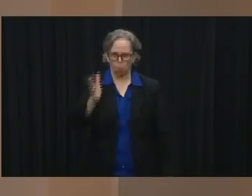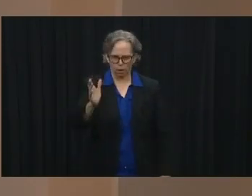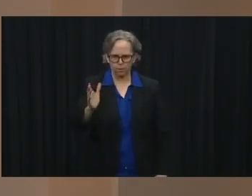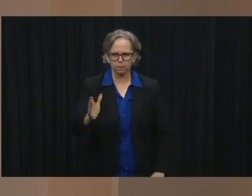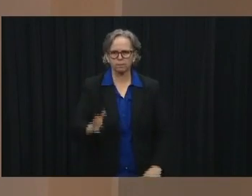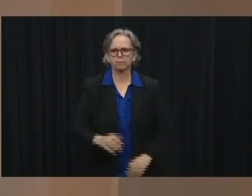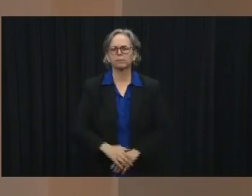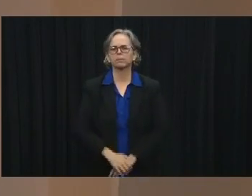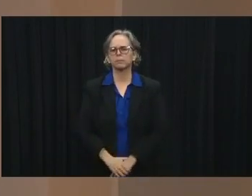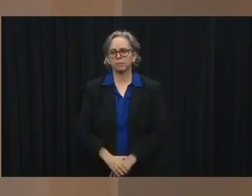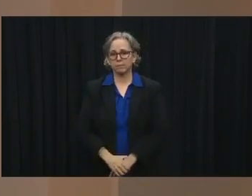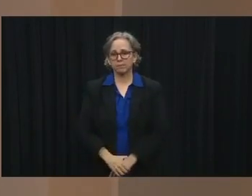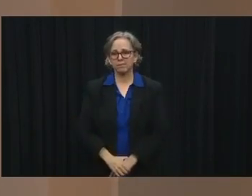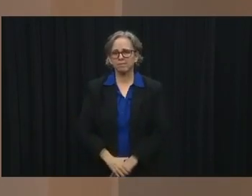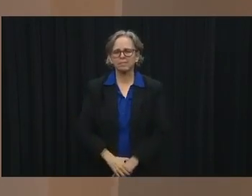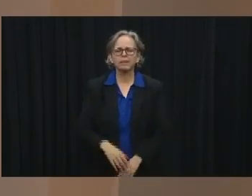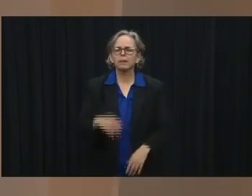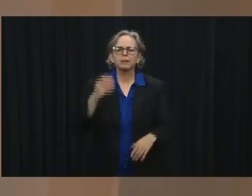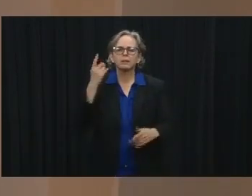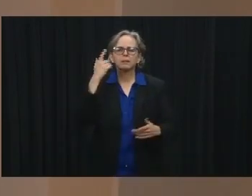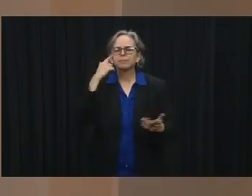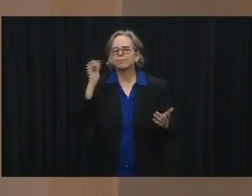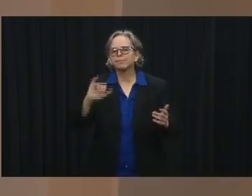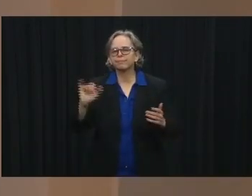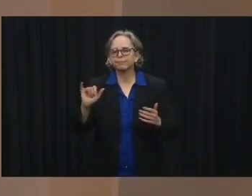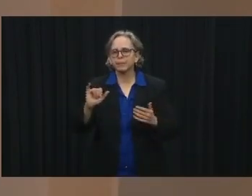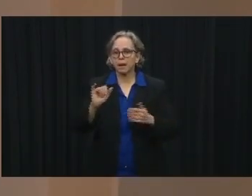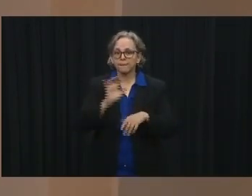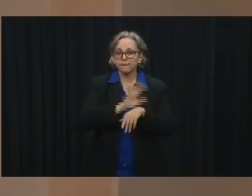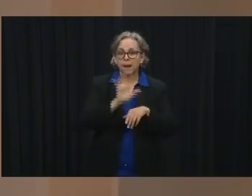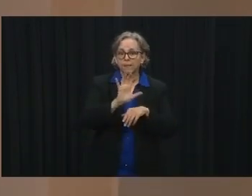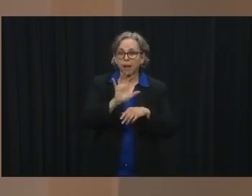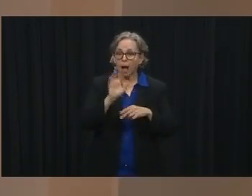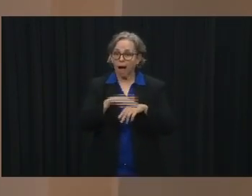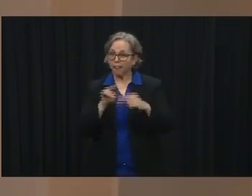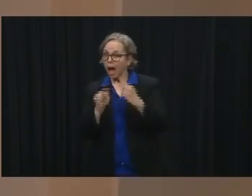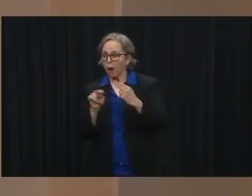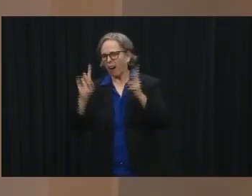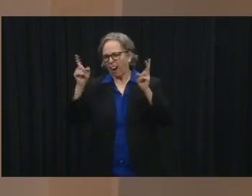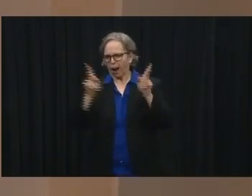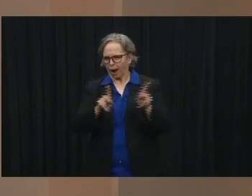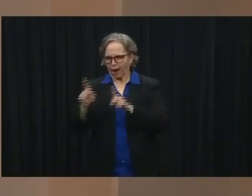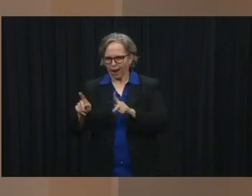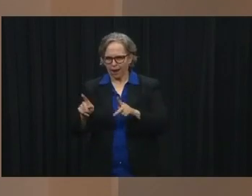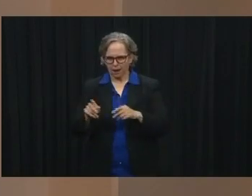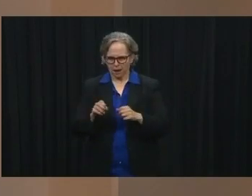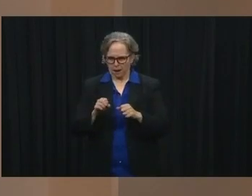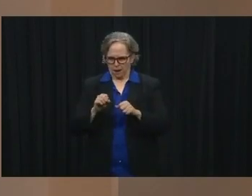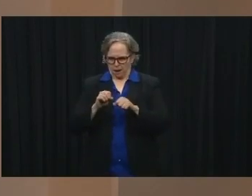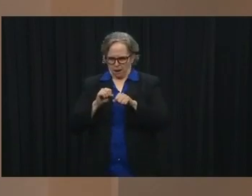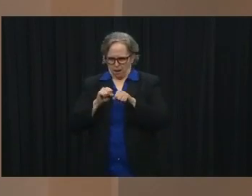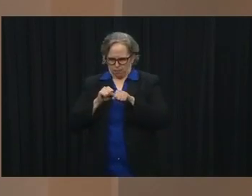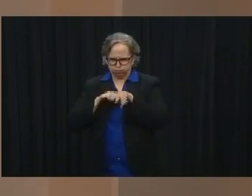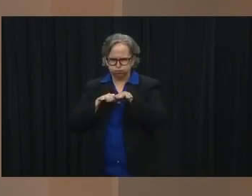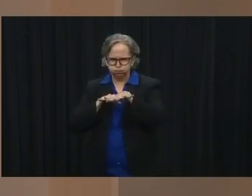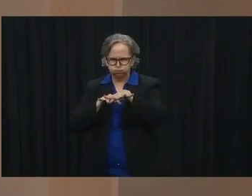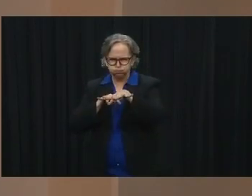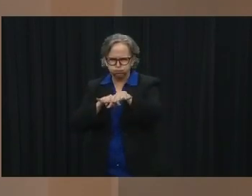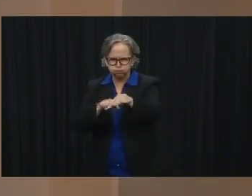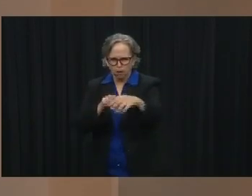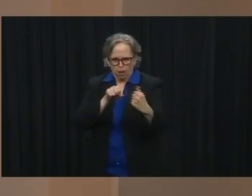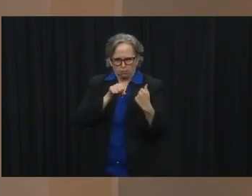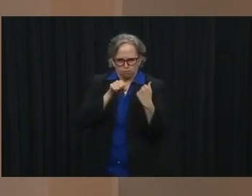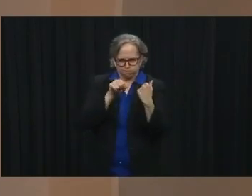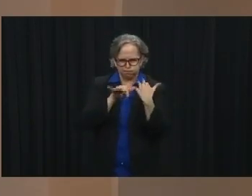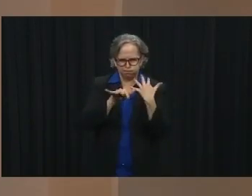like a rush hour on the highway. The highway system is built for a certain capacity, and when we exceed that capacity, the